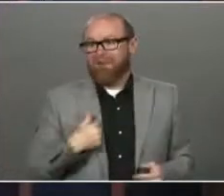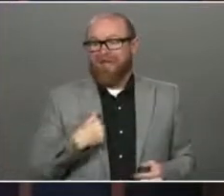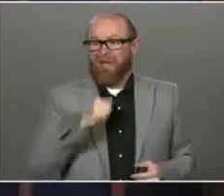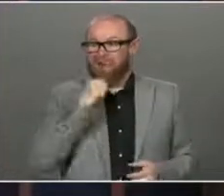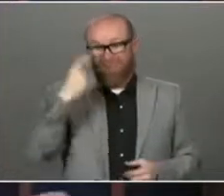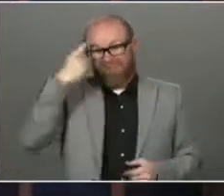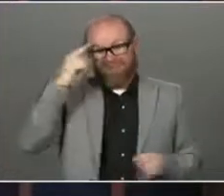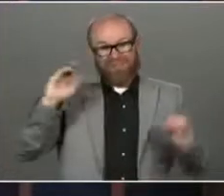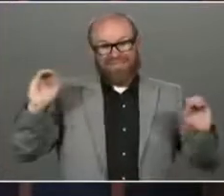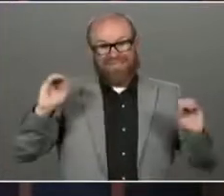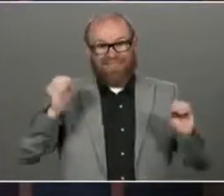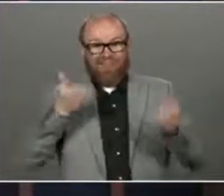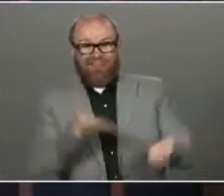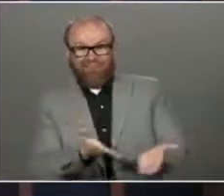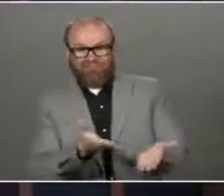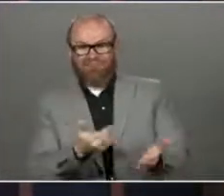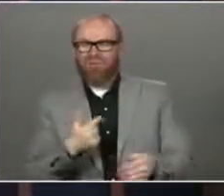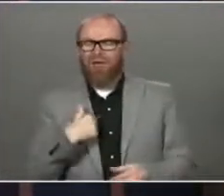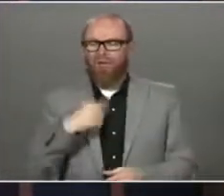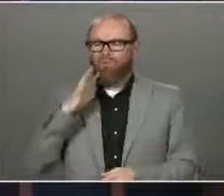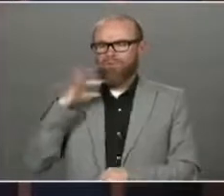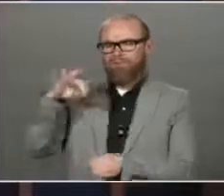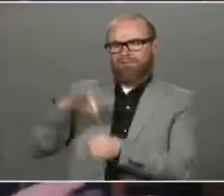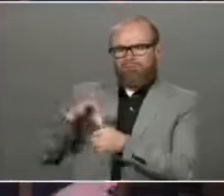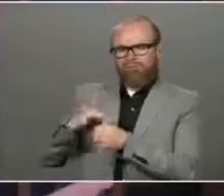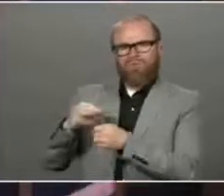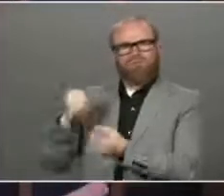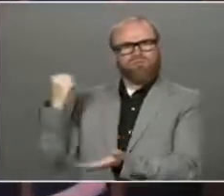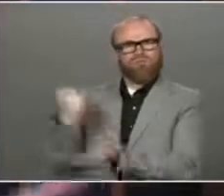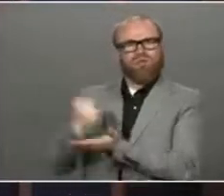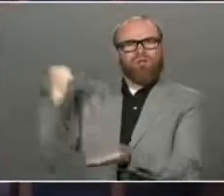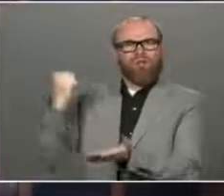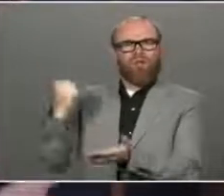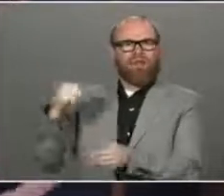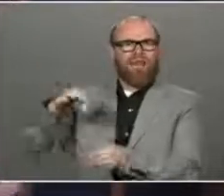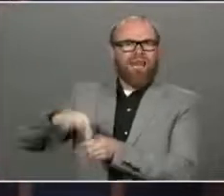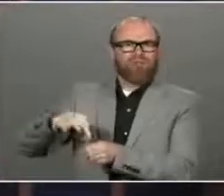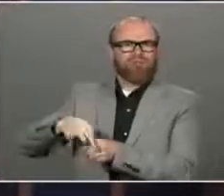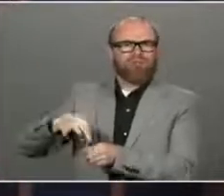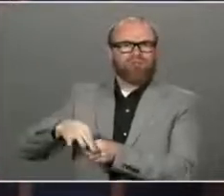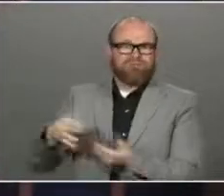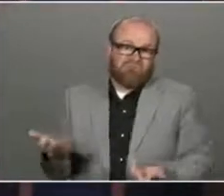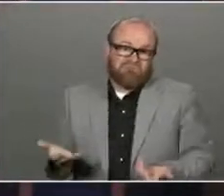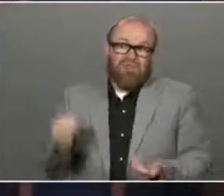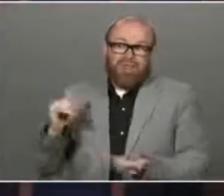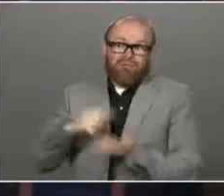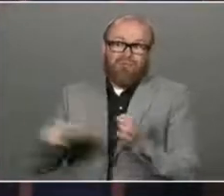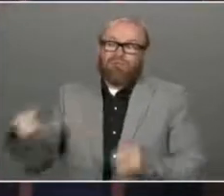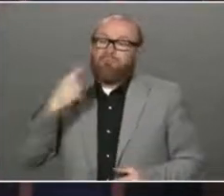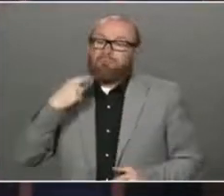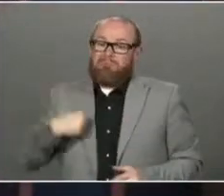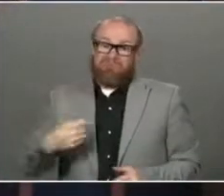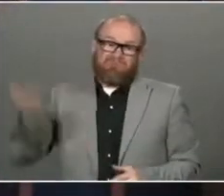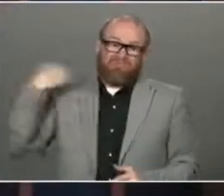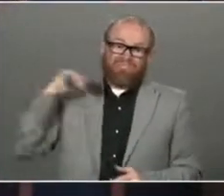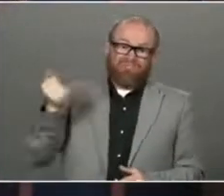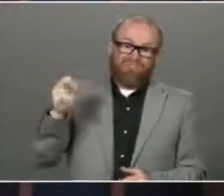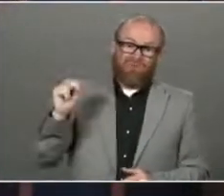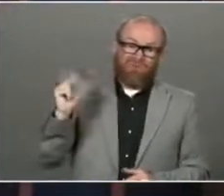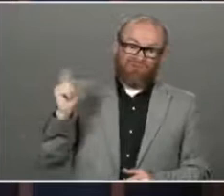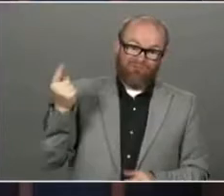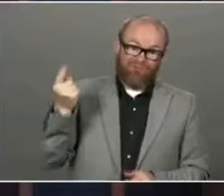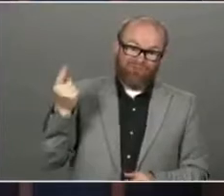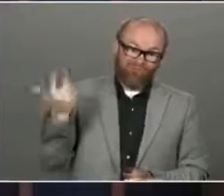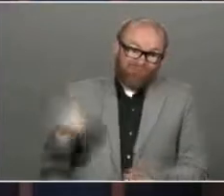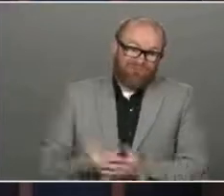anything there. And so I'm going to vote to certify the election. And that's what he told me. So I can only speak to what he told me. And